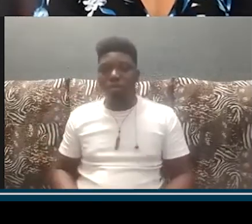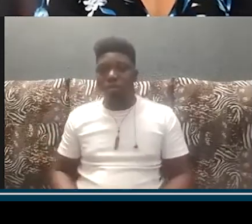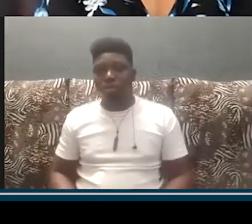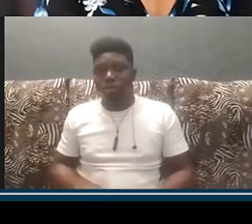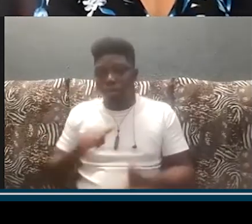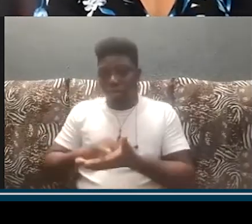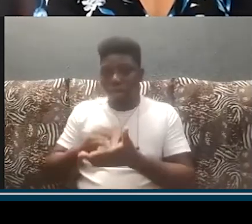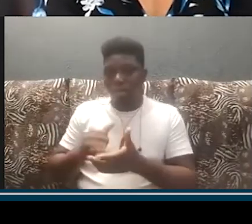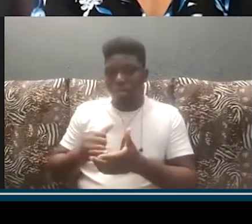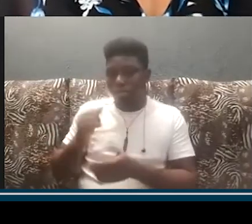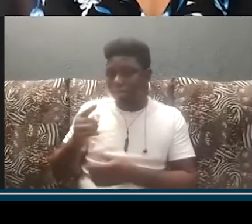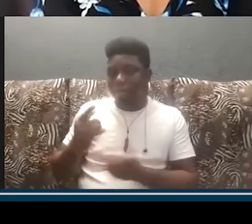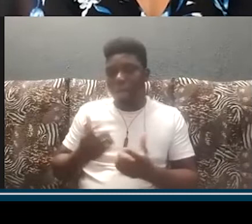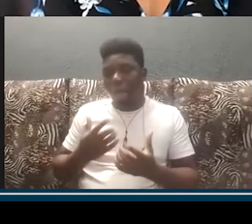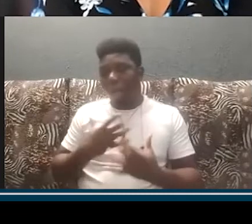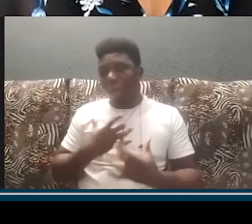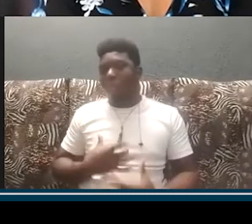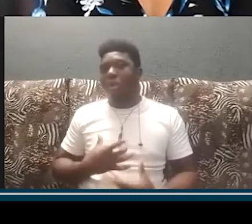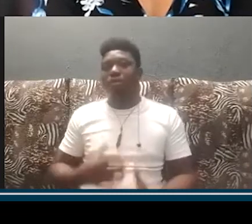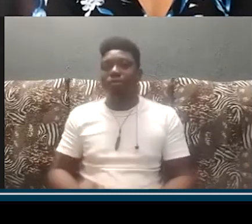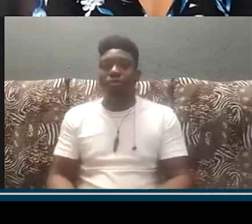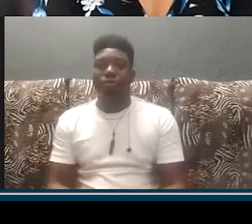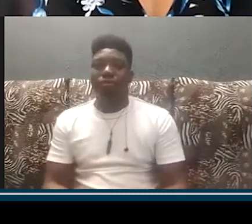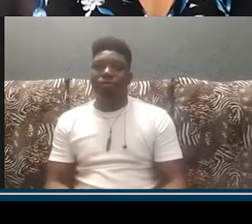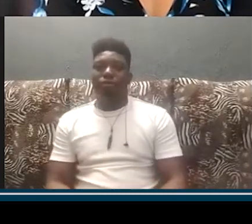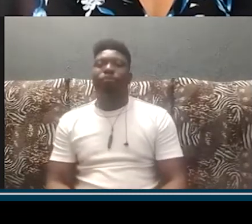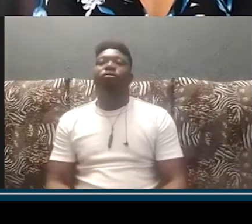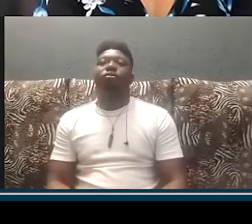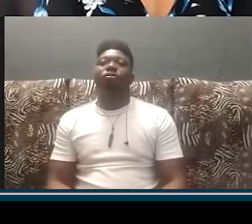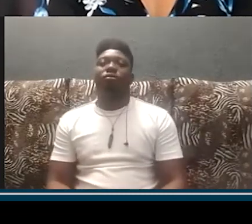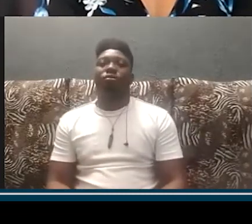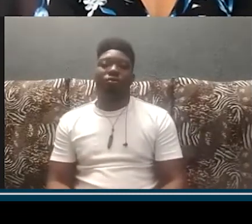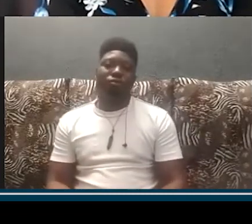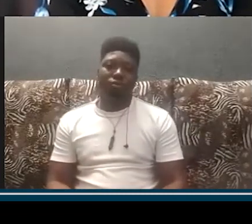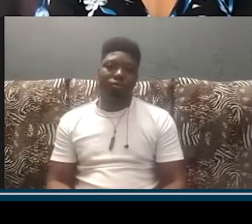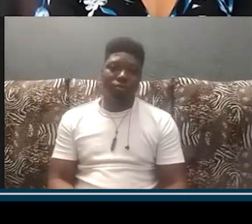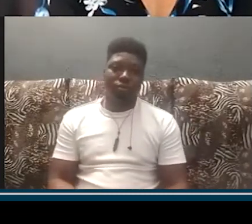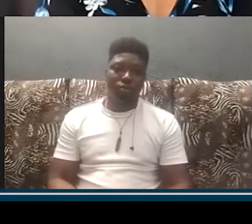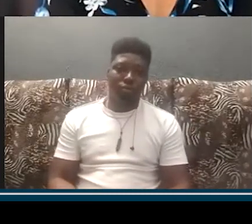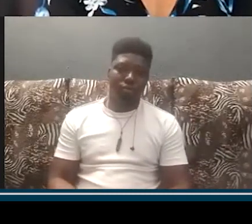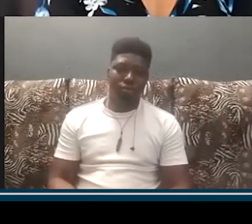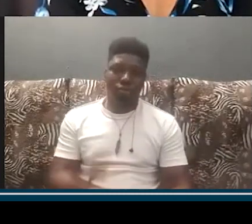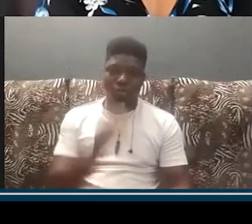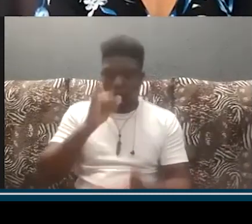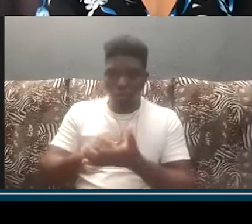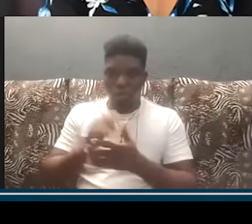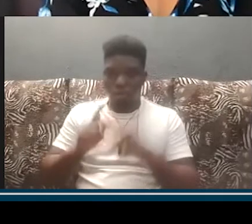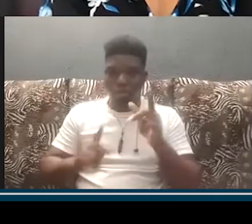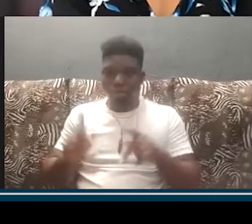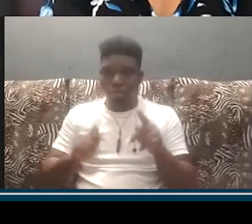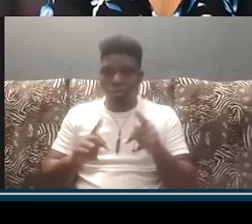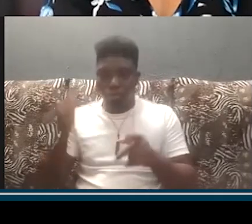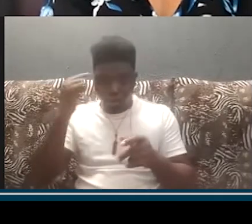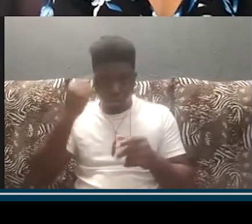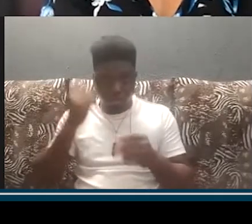was true about fighting ableism, is that people thought about it as all of these things